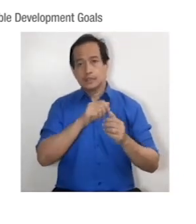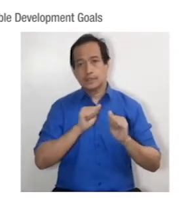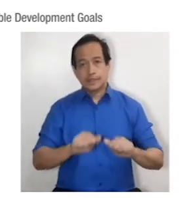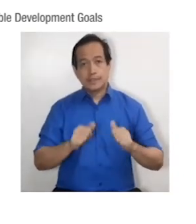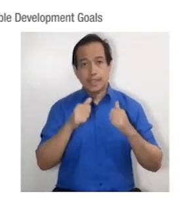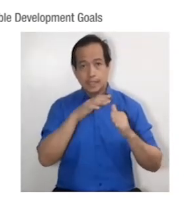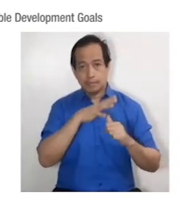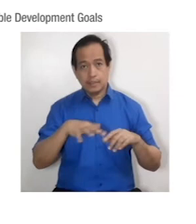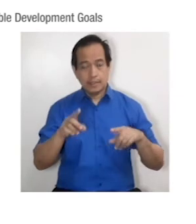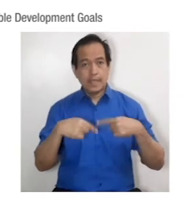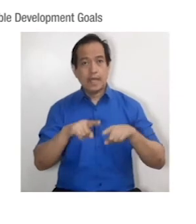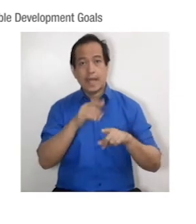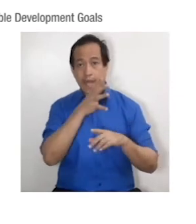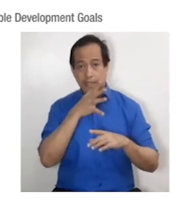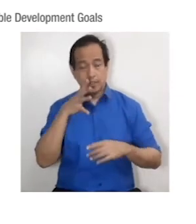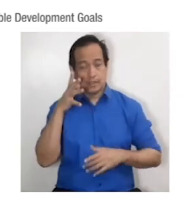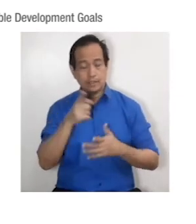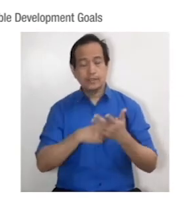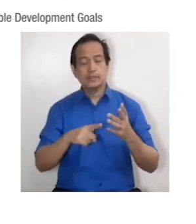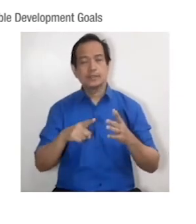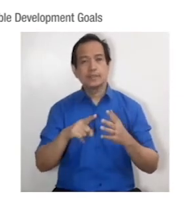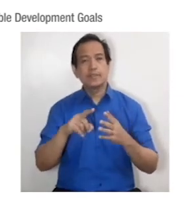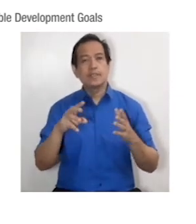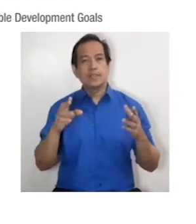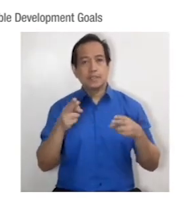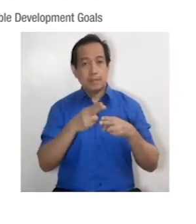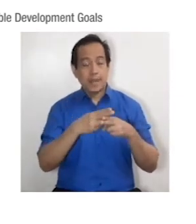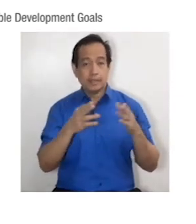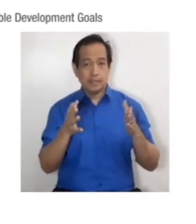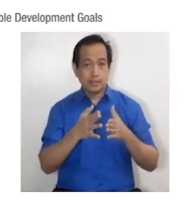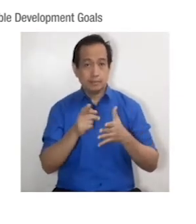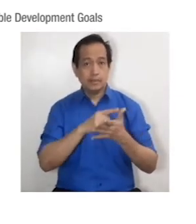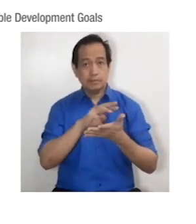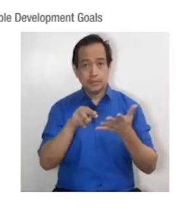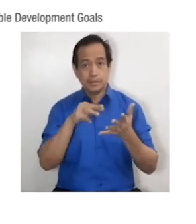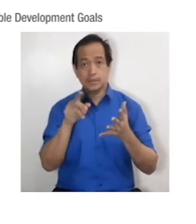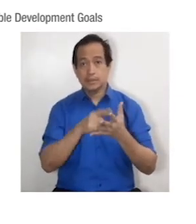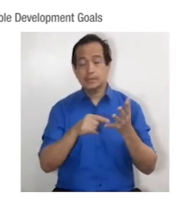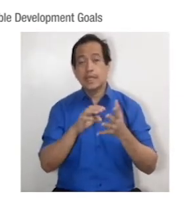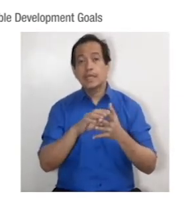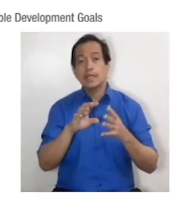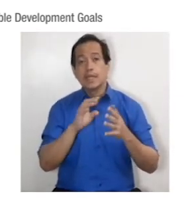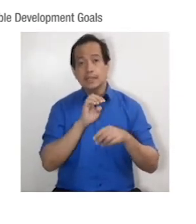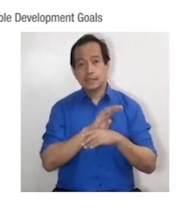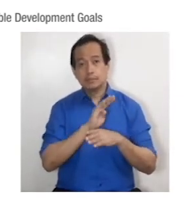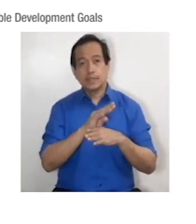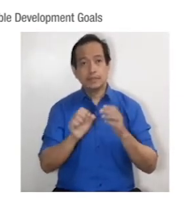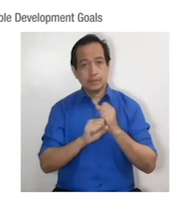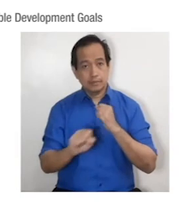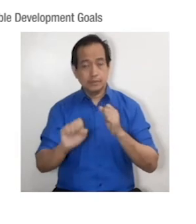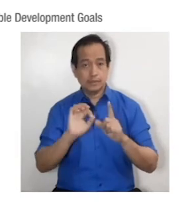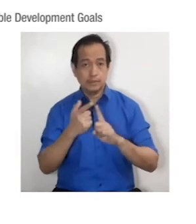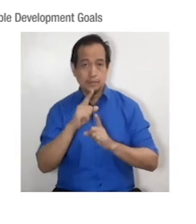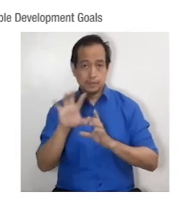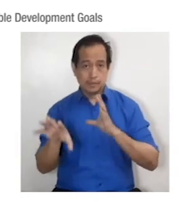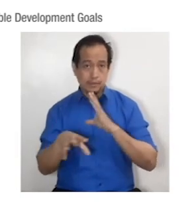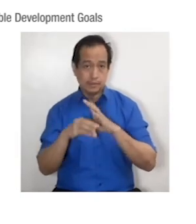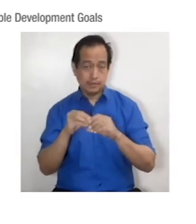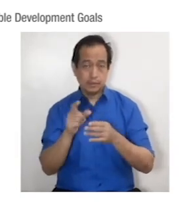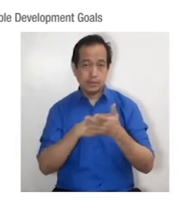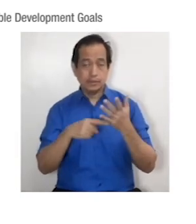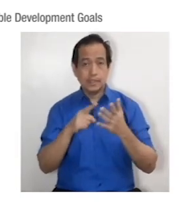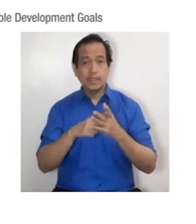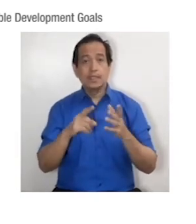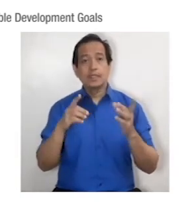agriculture, micro, small, medium enterprise promotion, social inclusion, disaster